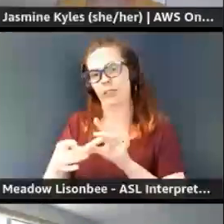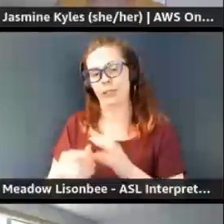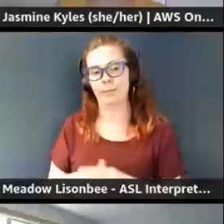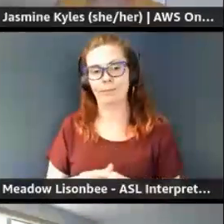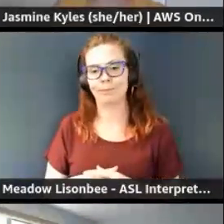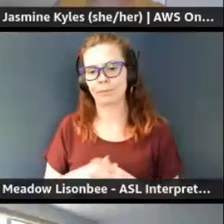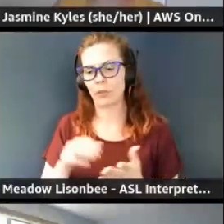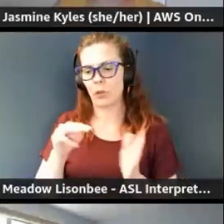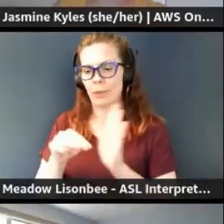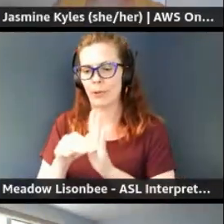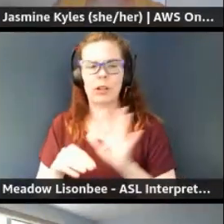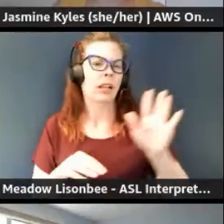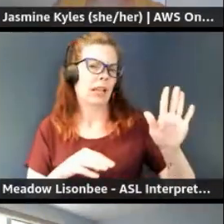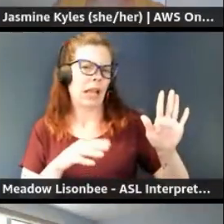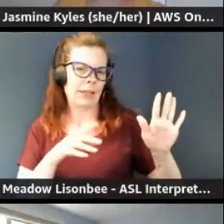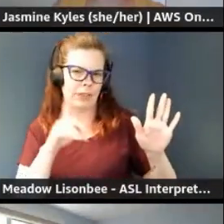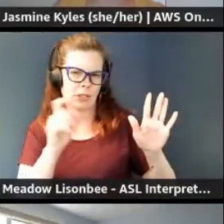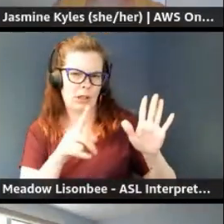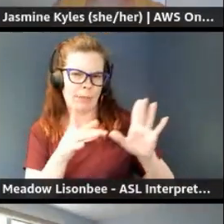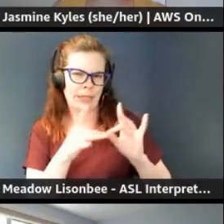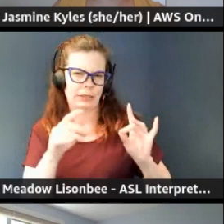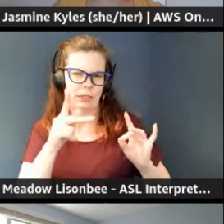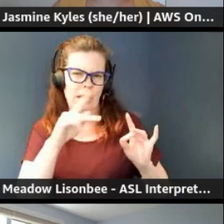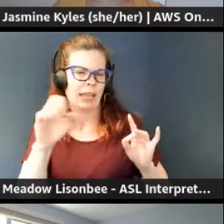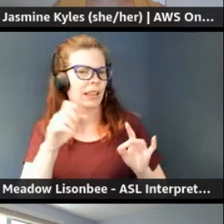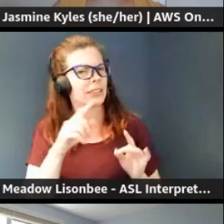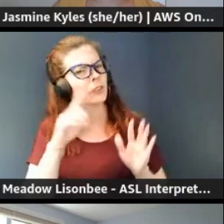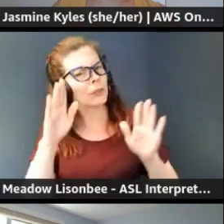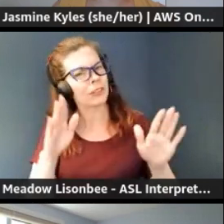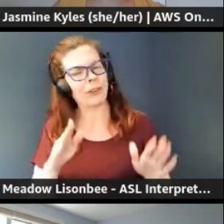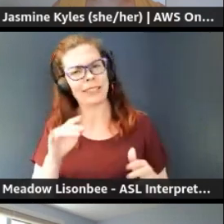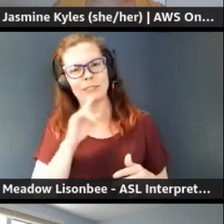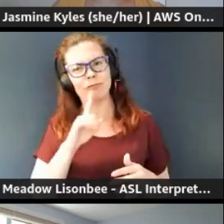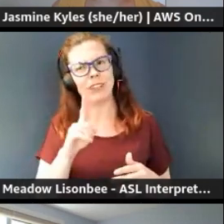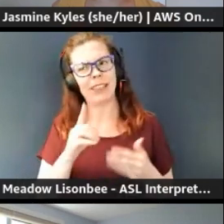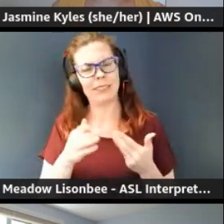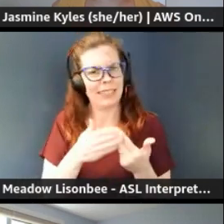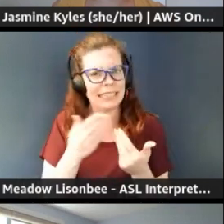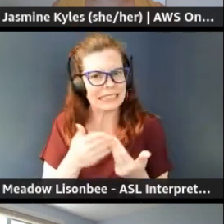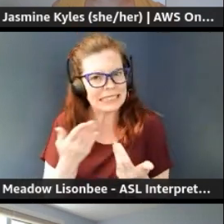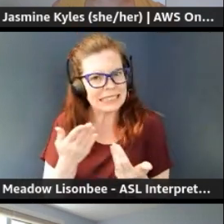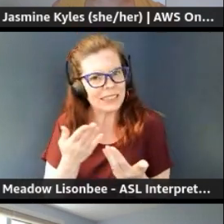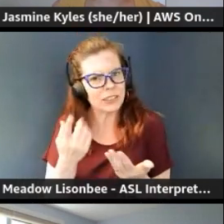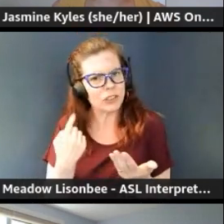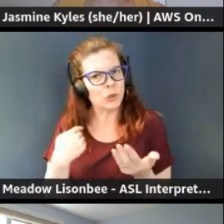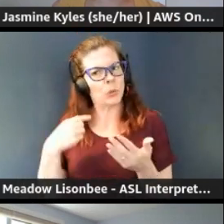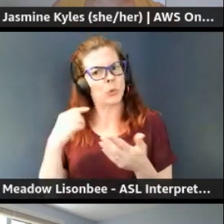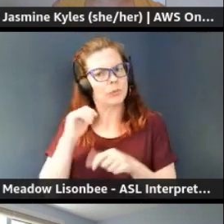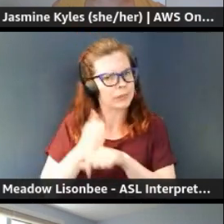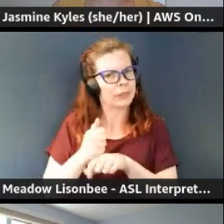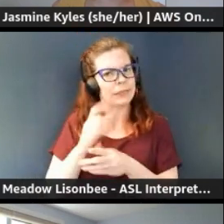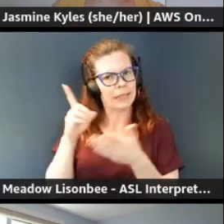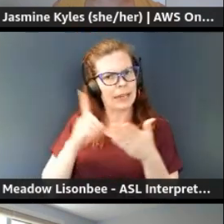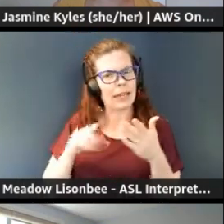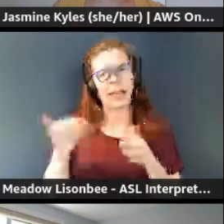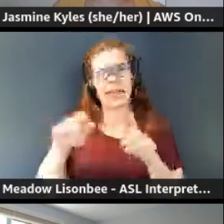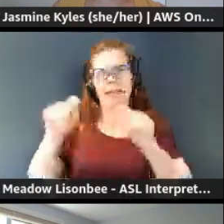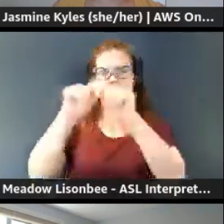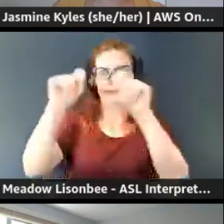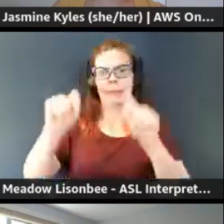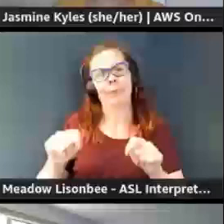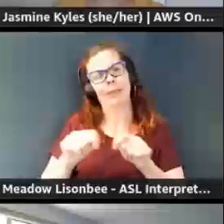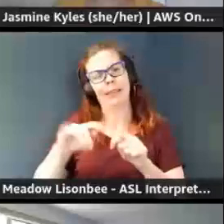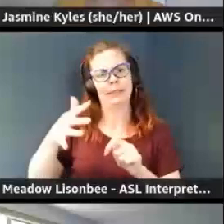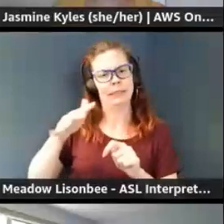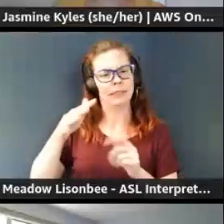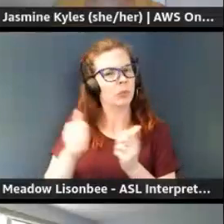the model. So just on a comment, Kyle, it's great that it's kind of just it's really easy, because you kind of have designed this as a template, if you will, with the typical